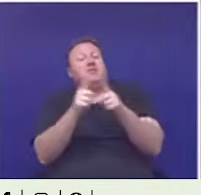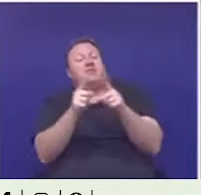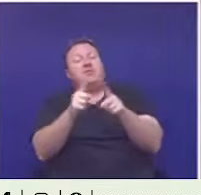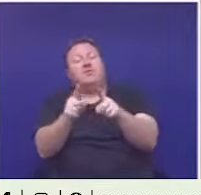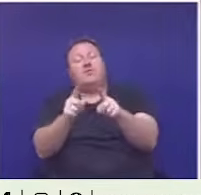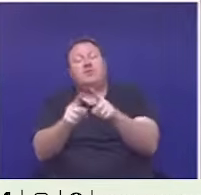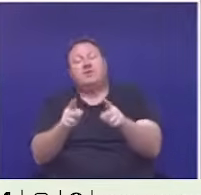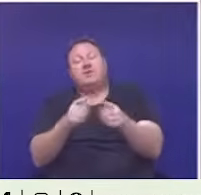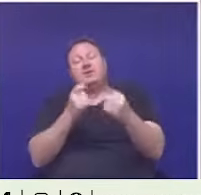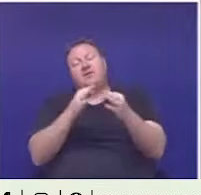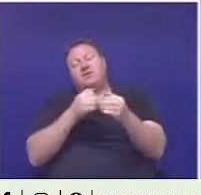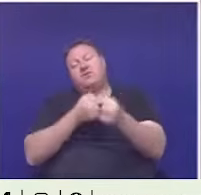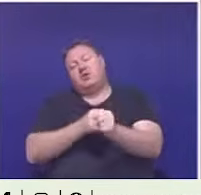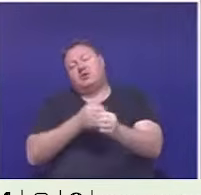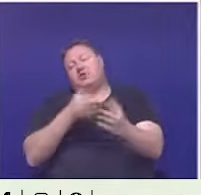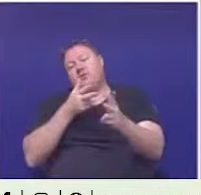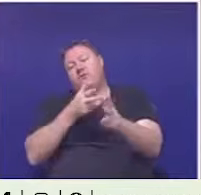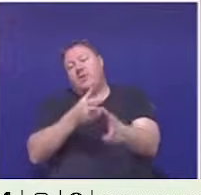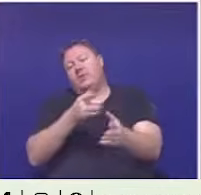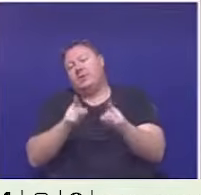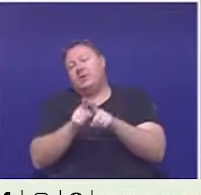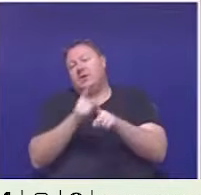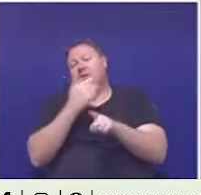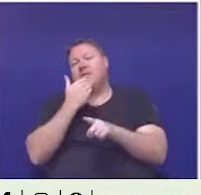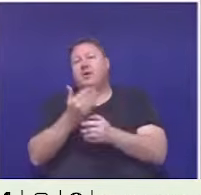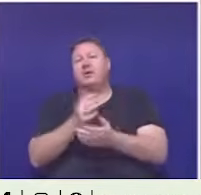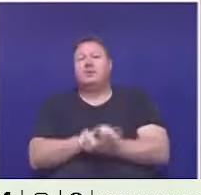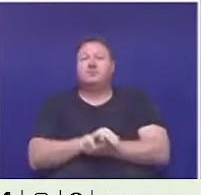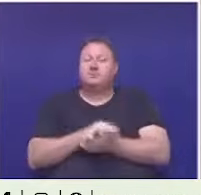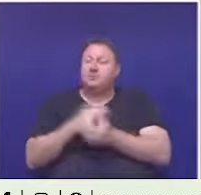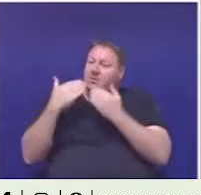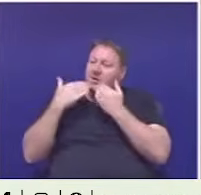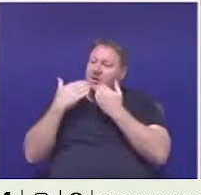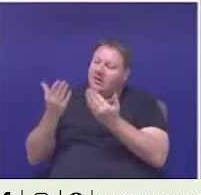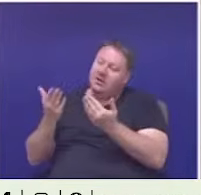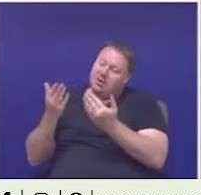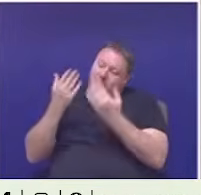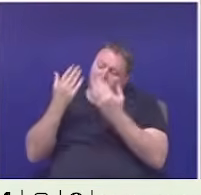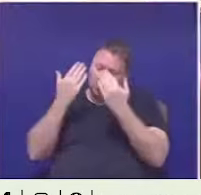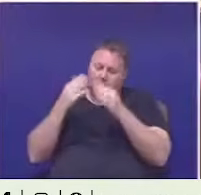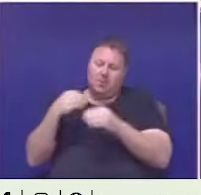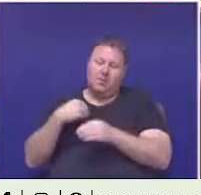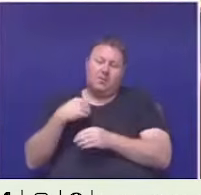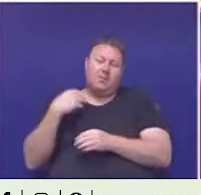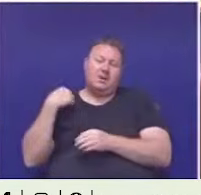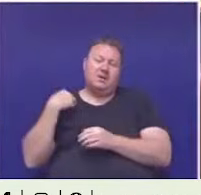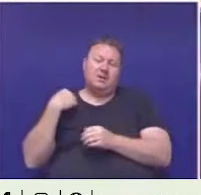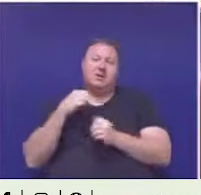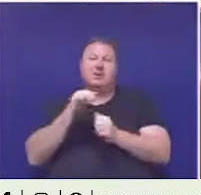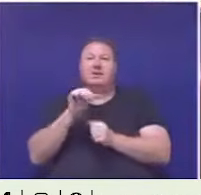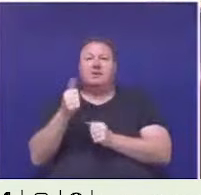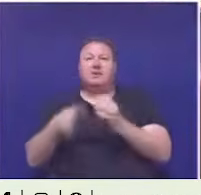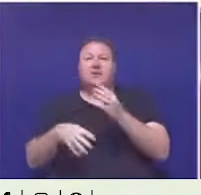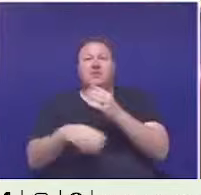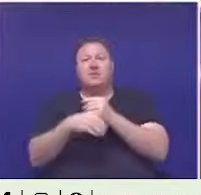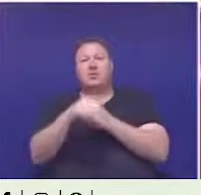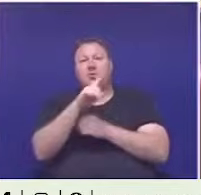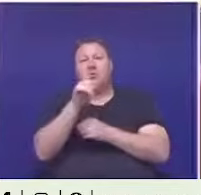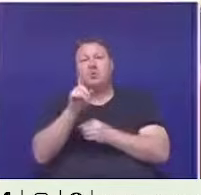the strategy. Thank you very much. Thank you, Honorable Minister. The next follow-up question will come from Honorable